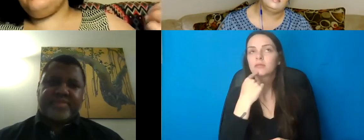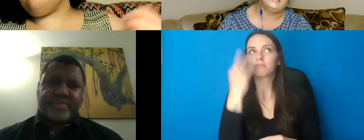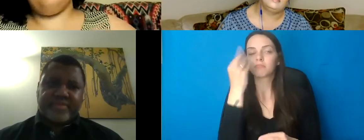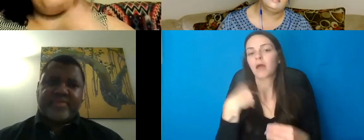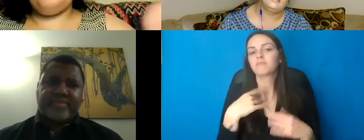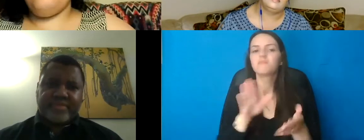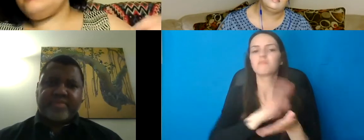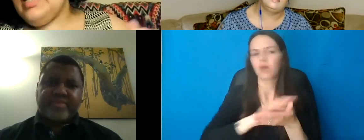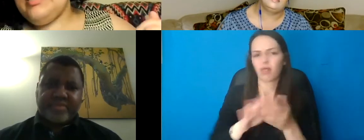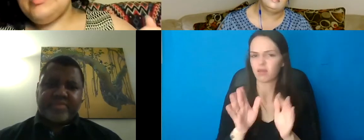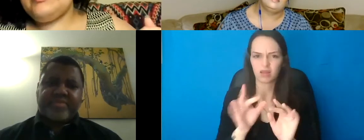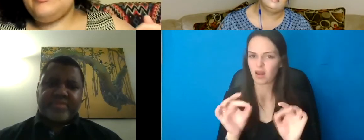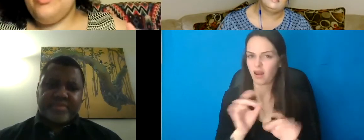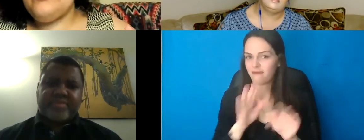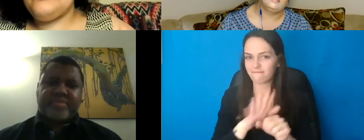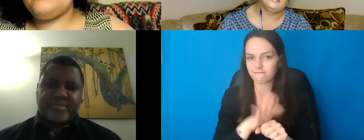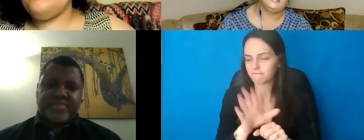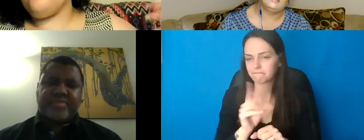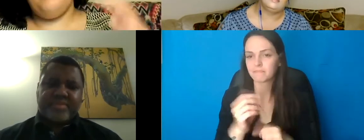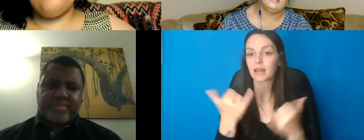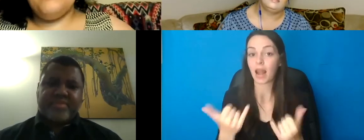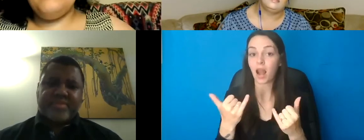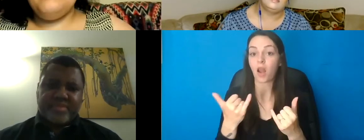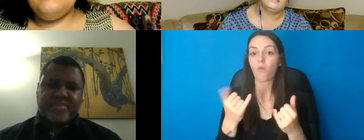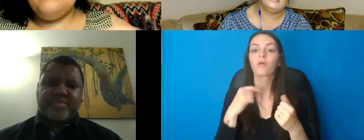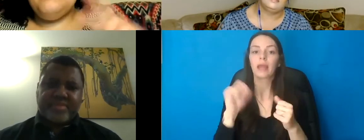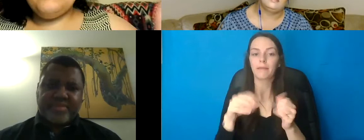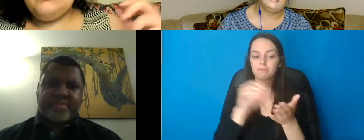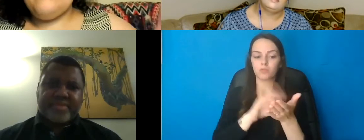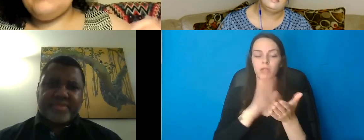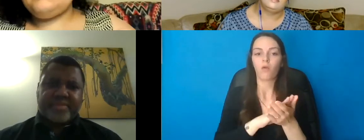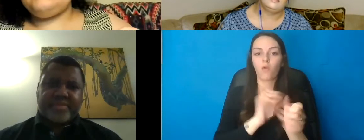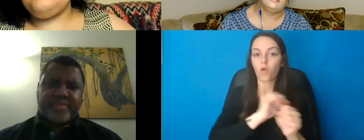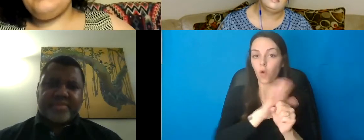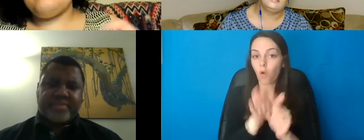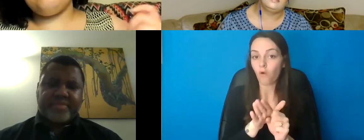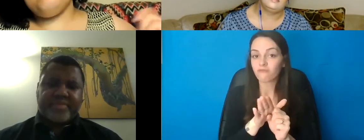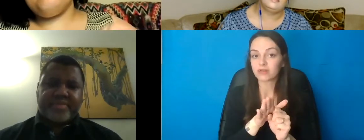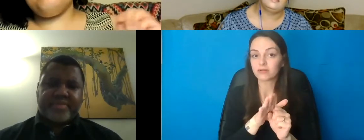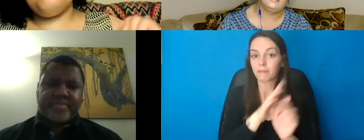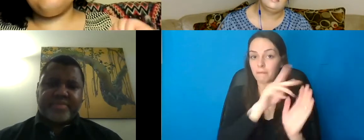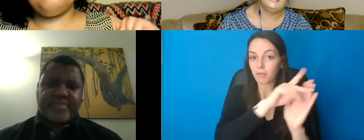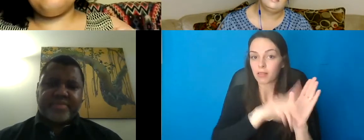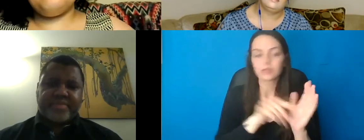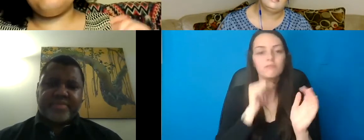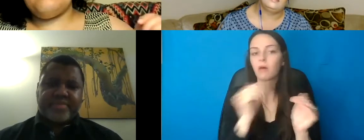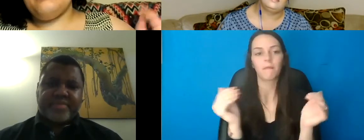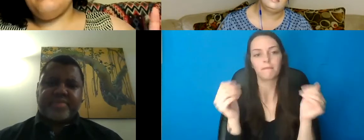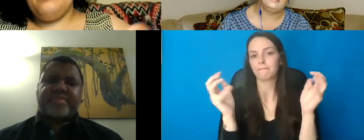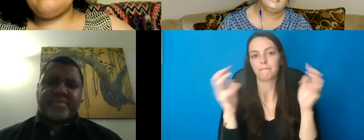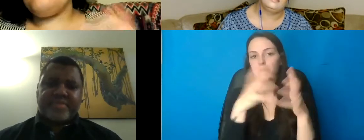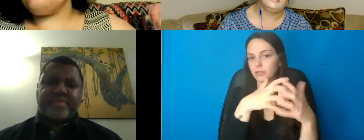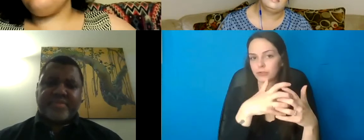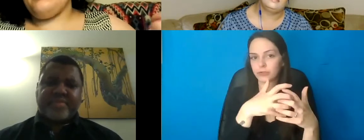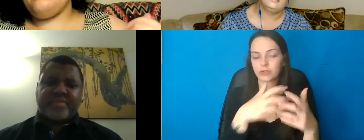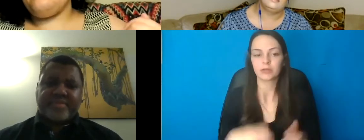just say they're not up to COVID standards in their household, and you have other related reasons to be like, And